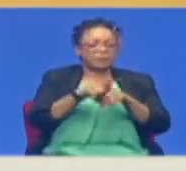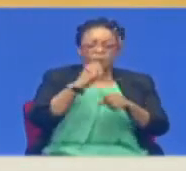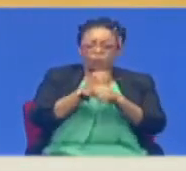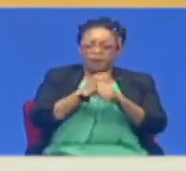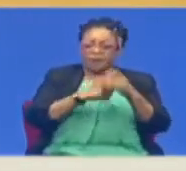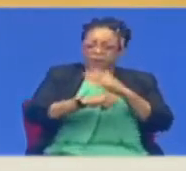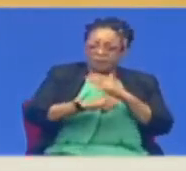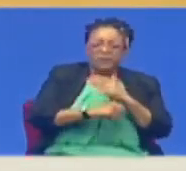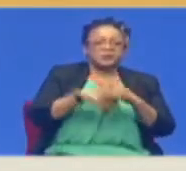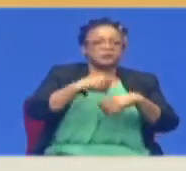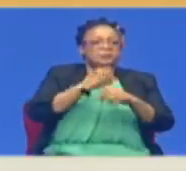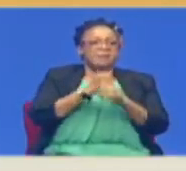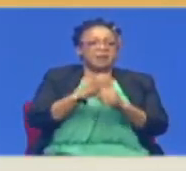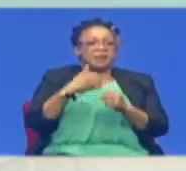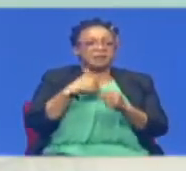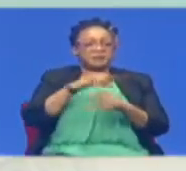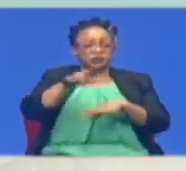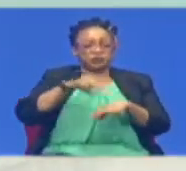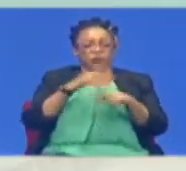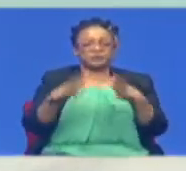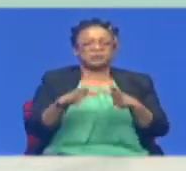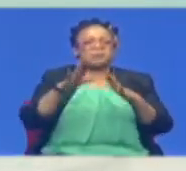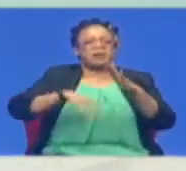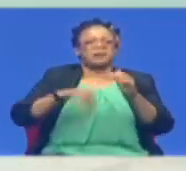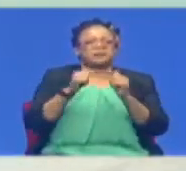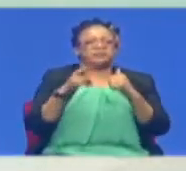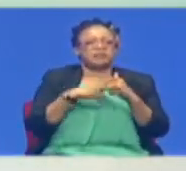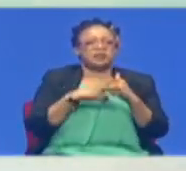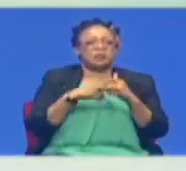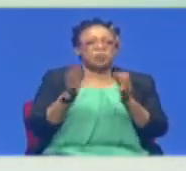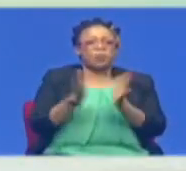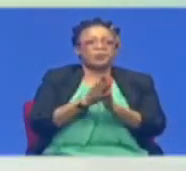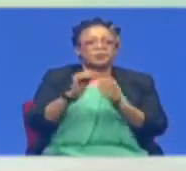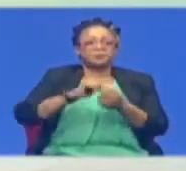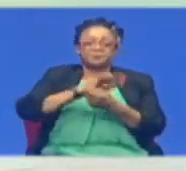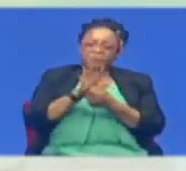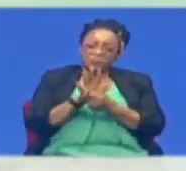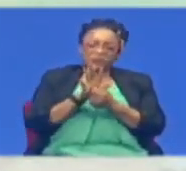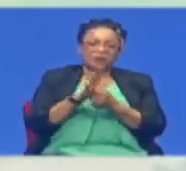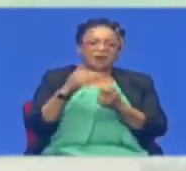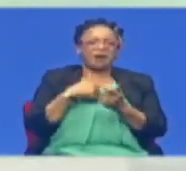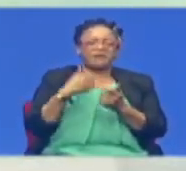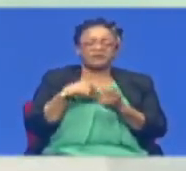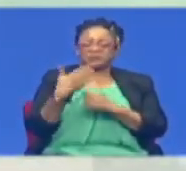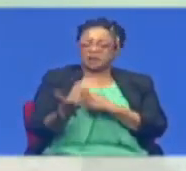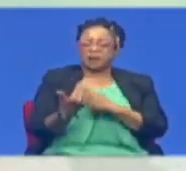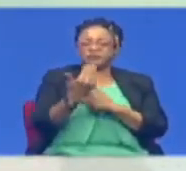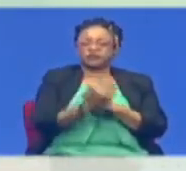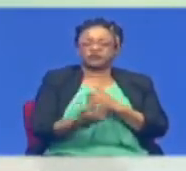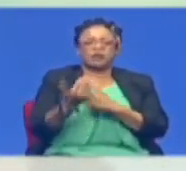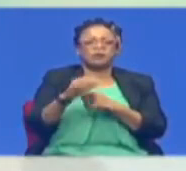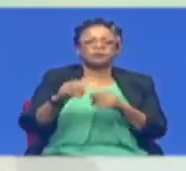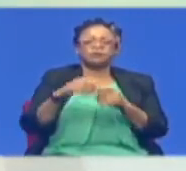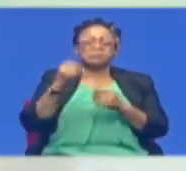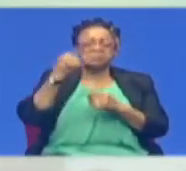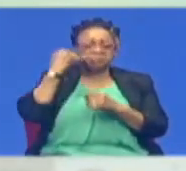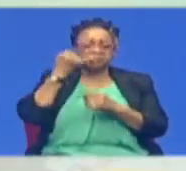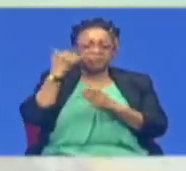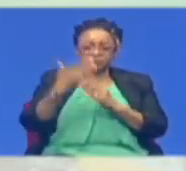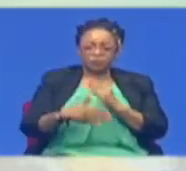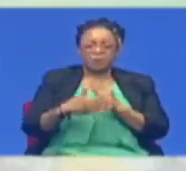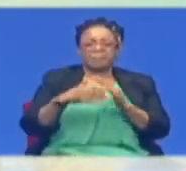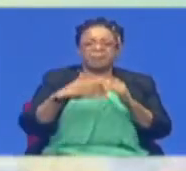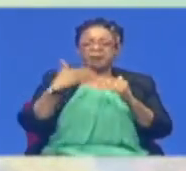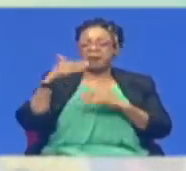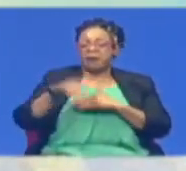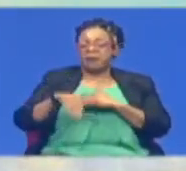imenipata mpaka national team under 17. With the COVID-19 pandemic exposing young children to social vices such as drugs, early pregnancies